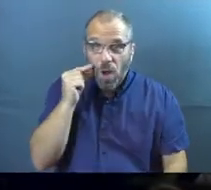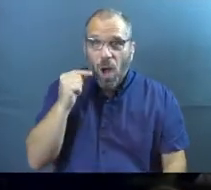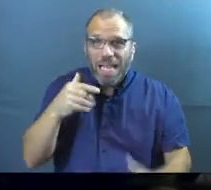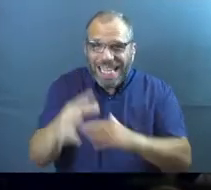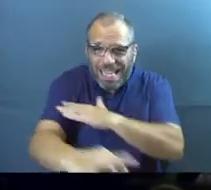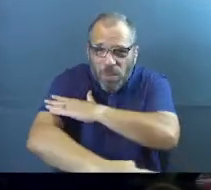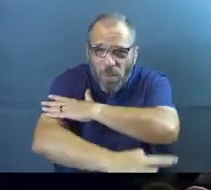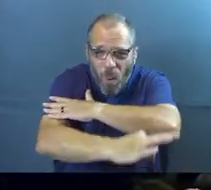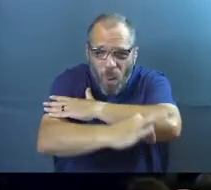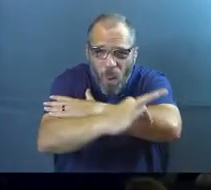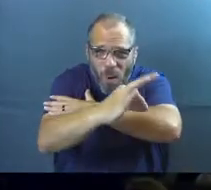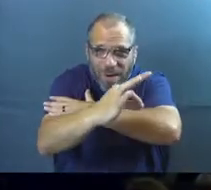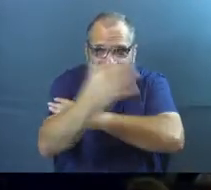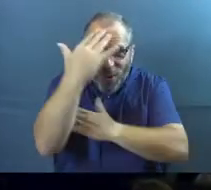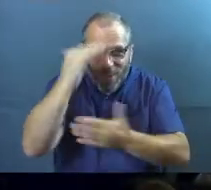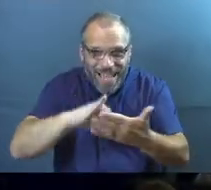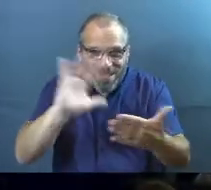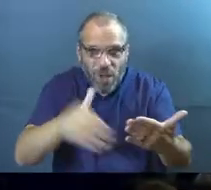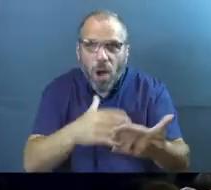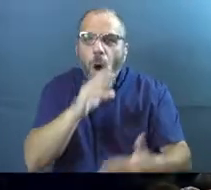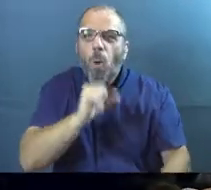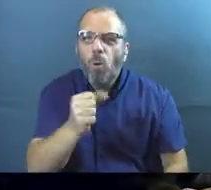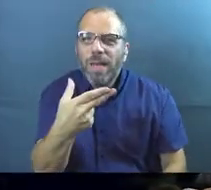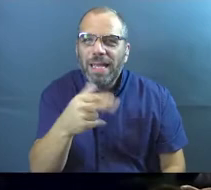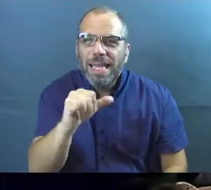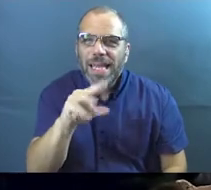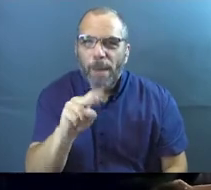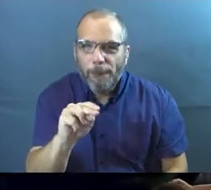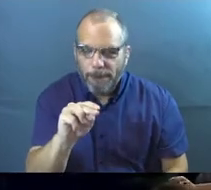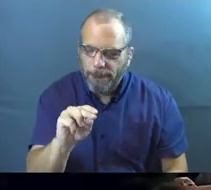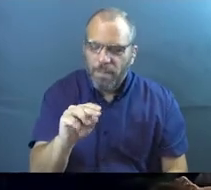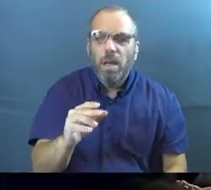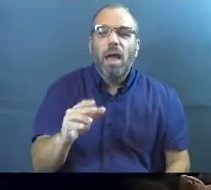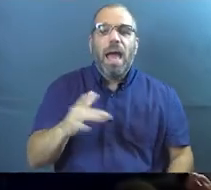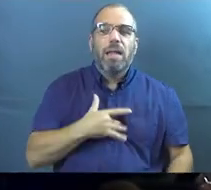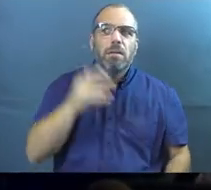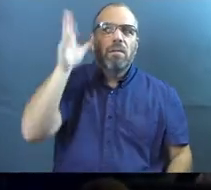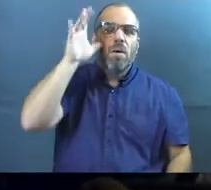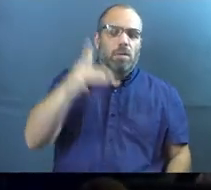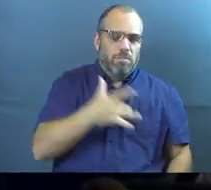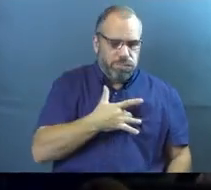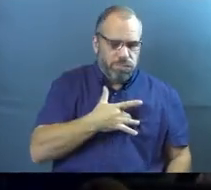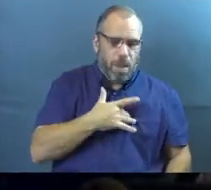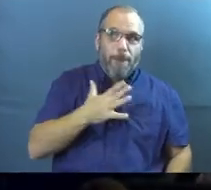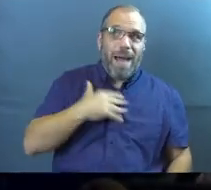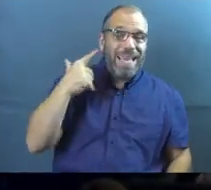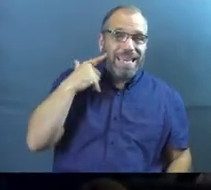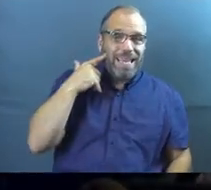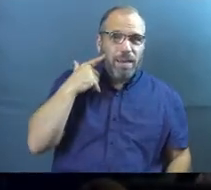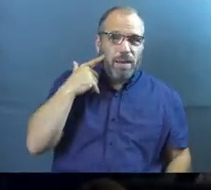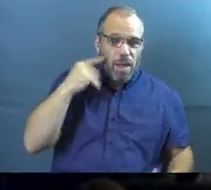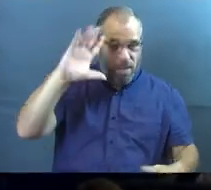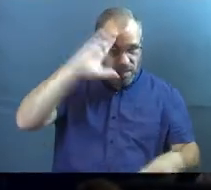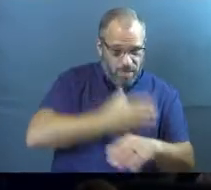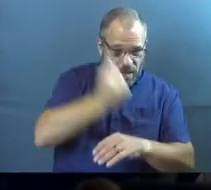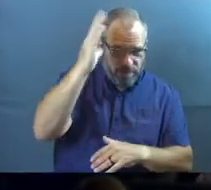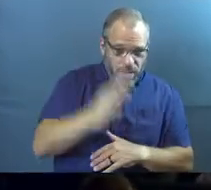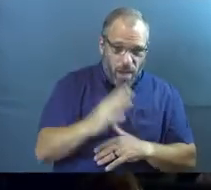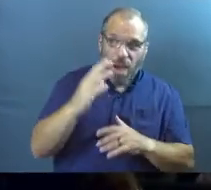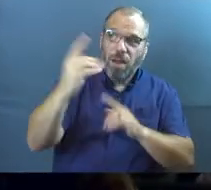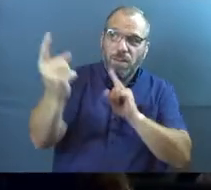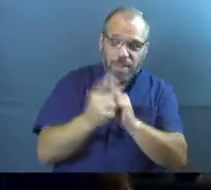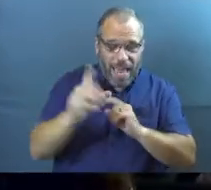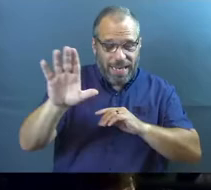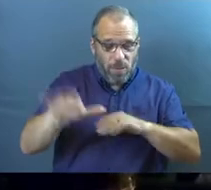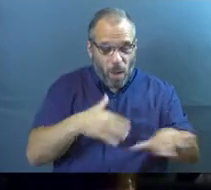dew is still on the roses. Some of you guys know that one. And the voice I hear calling on my ear, the Son of God discloses.